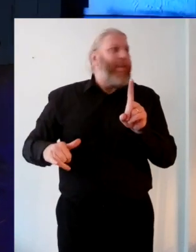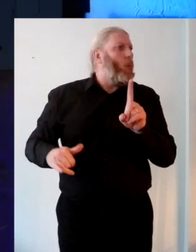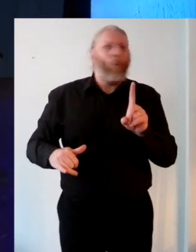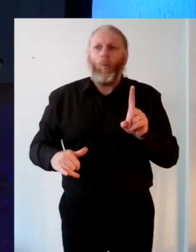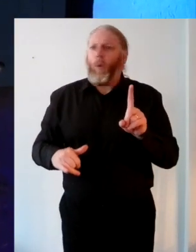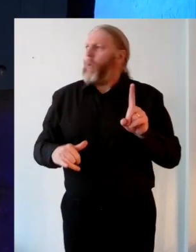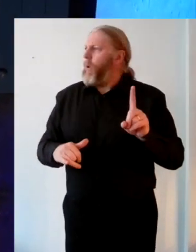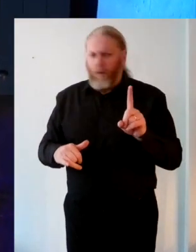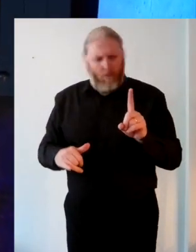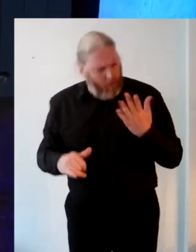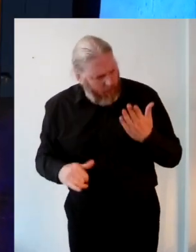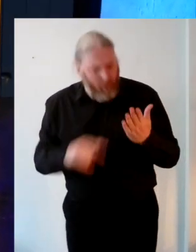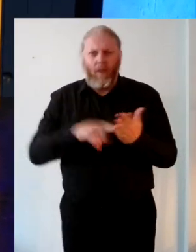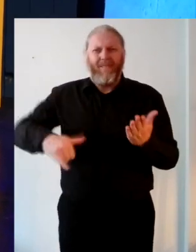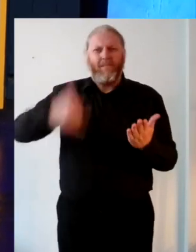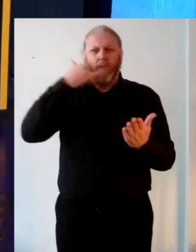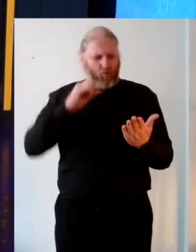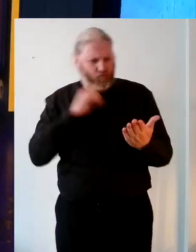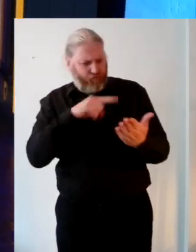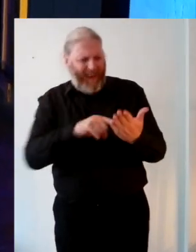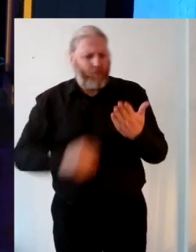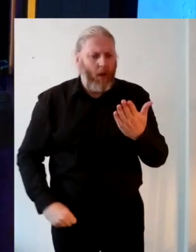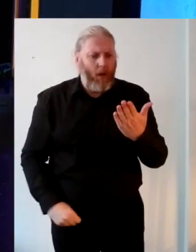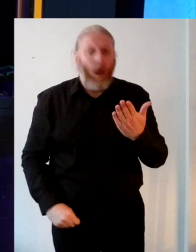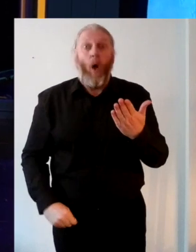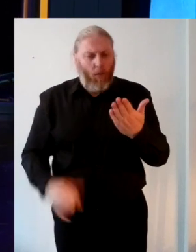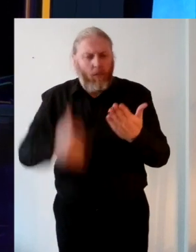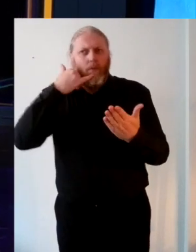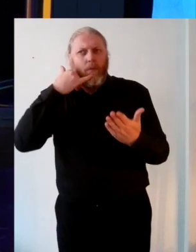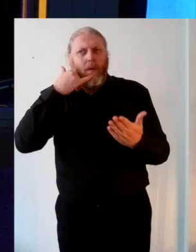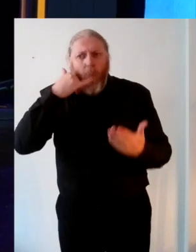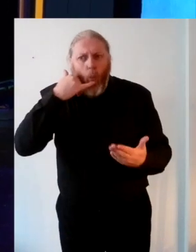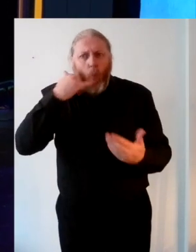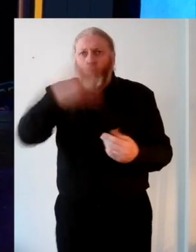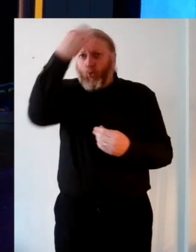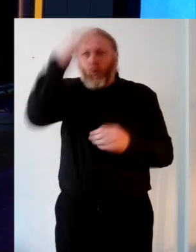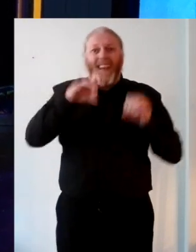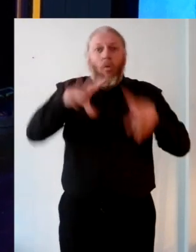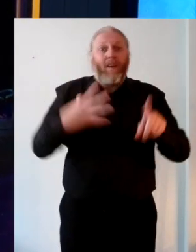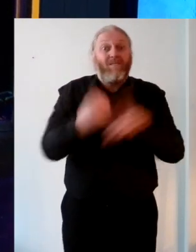God, it's a funny phone, isn't it, kids? No. Oh. Hello? Tweedy's lost and found.